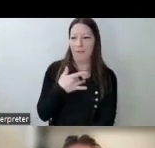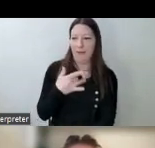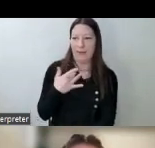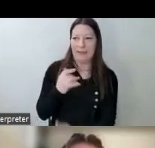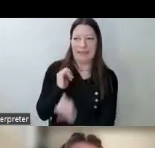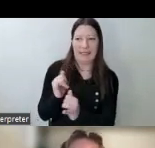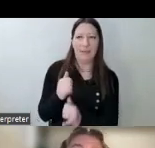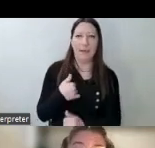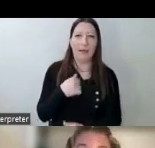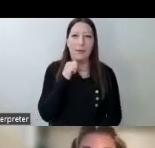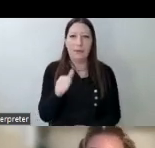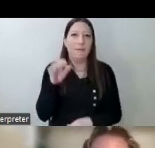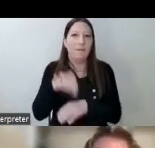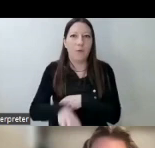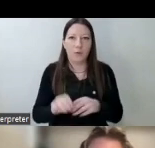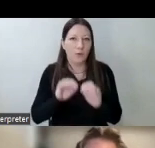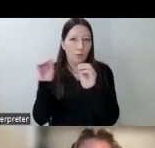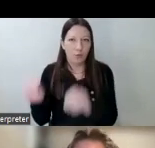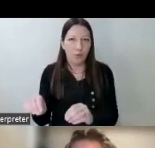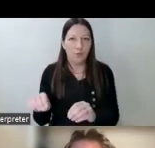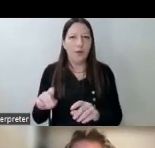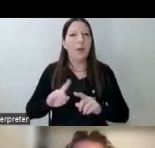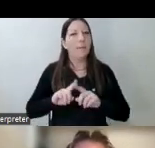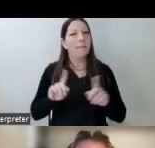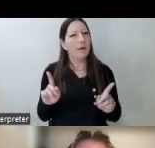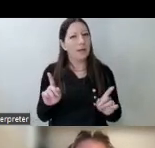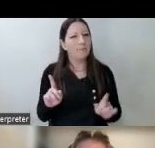realizations as to the colonial impact of my being there.